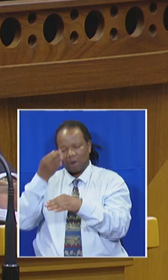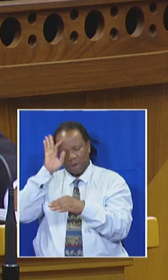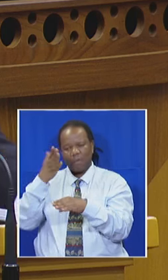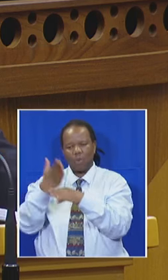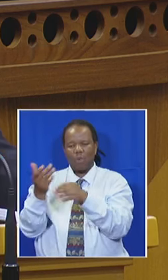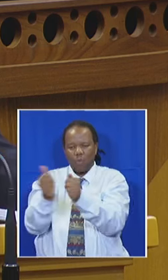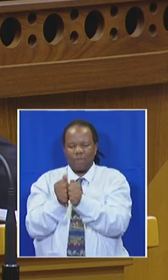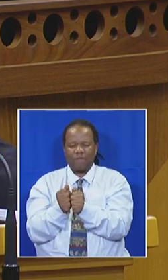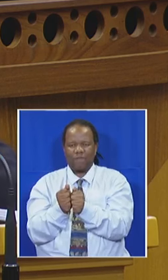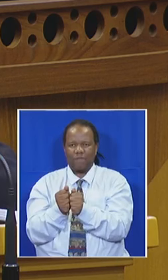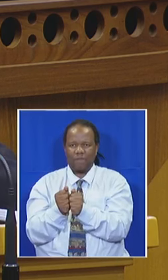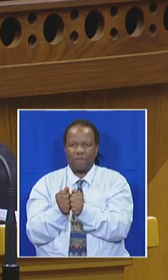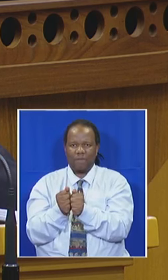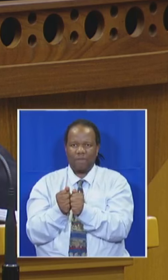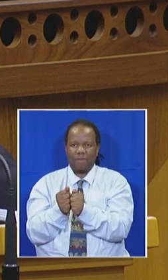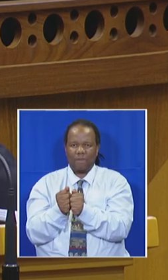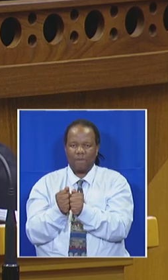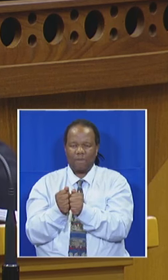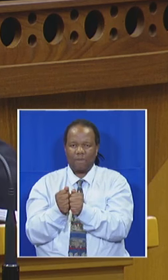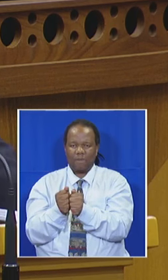I will be meeting with the Justice